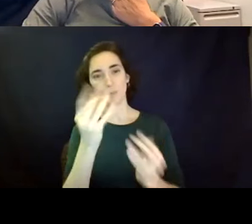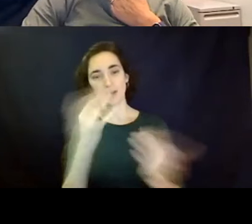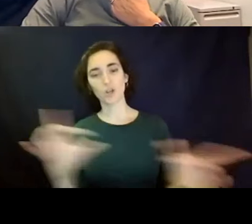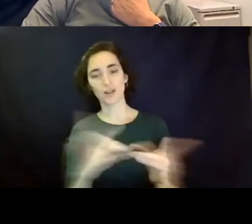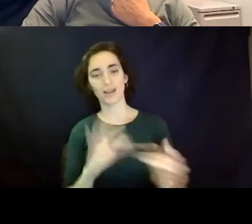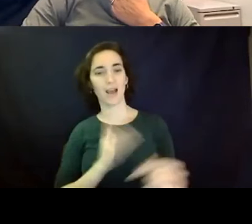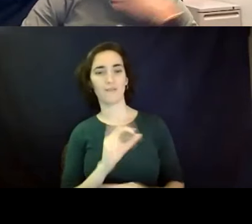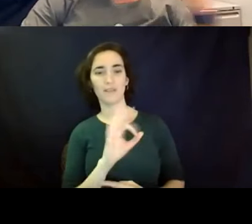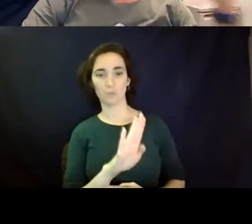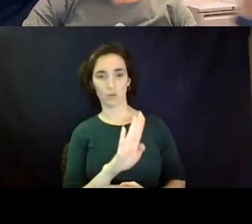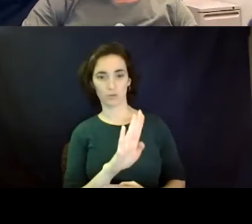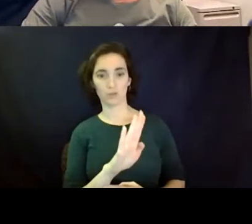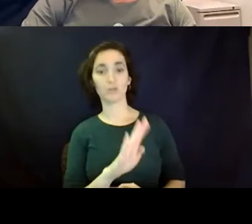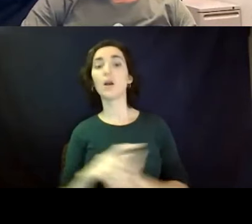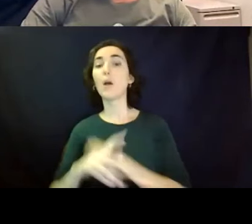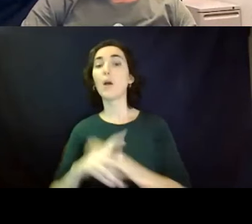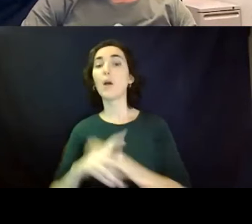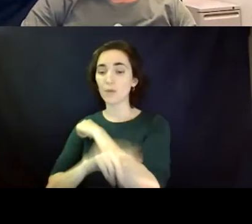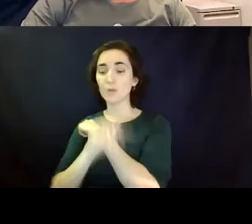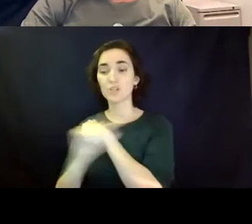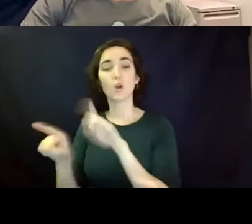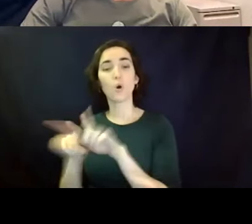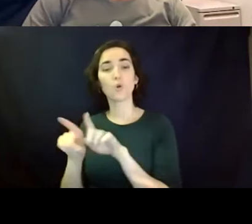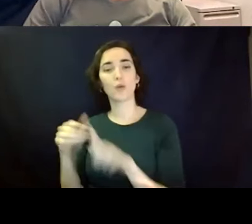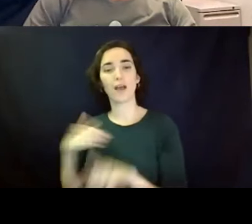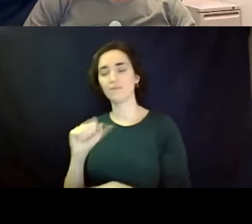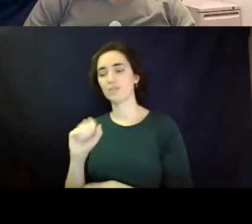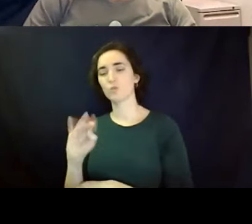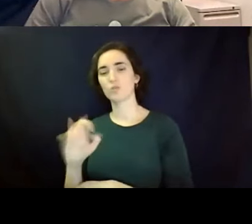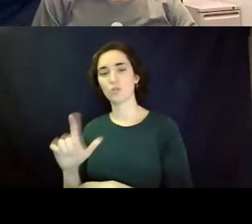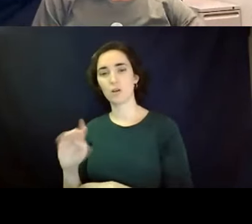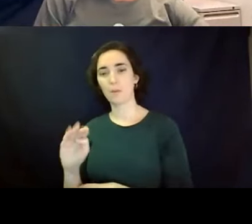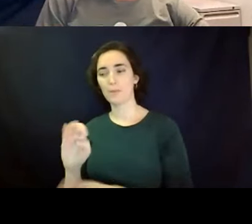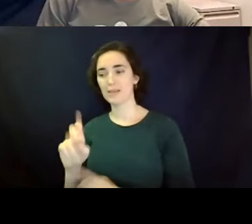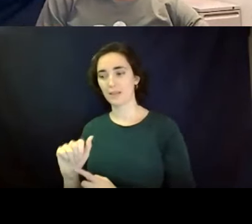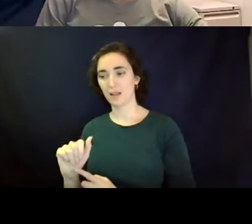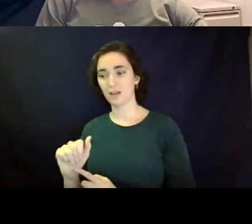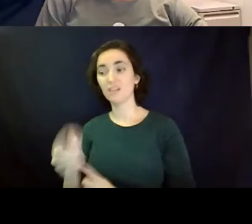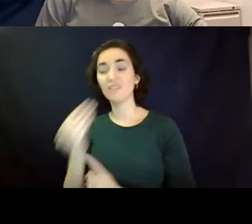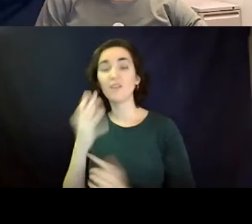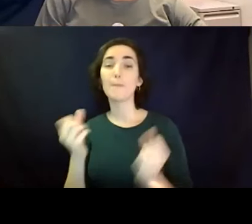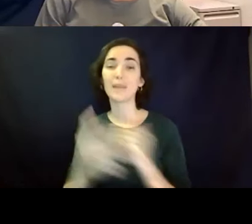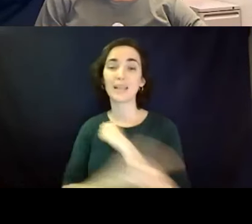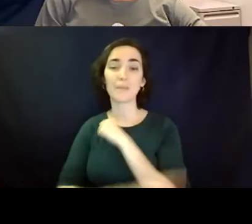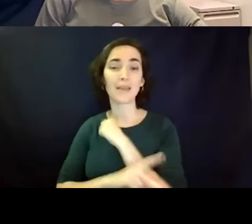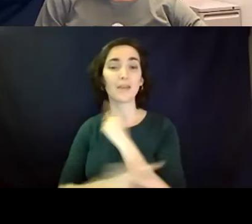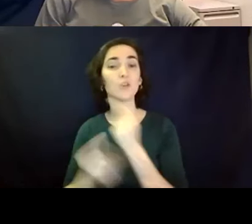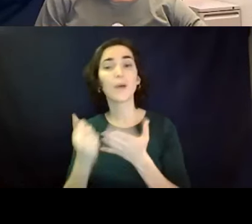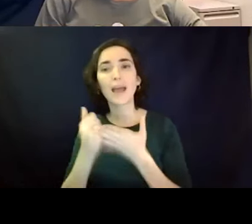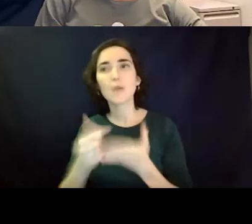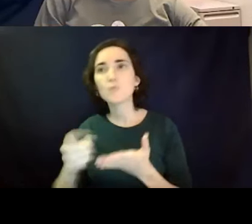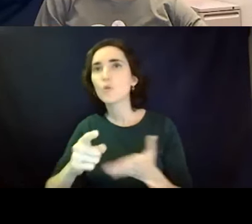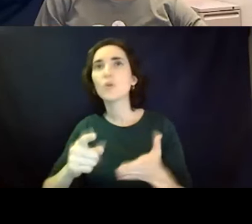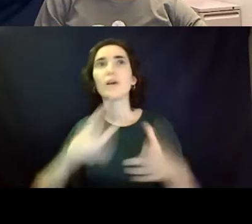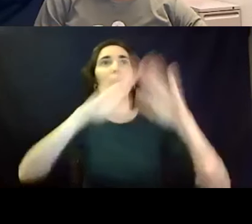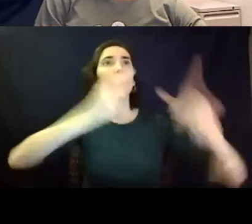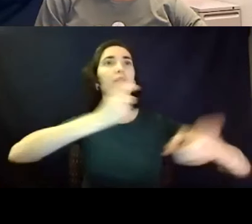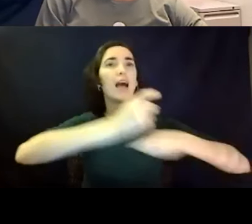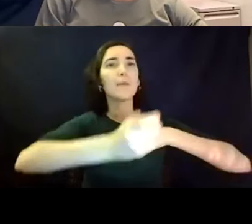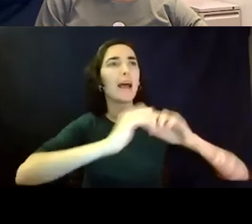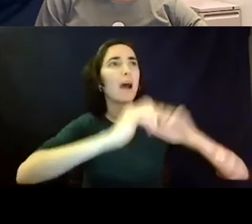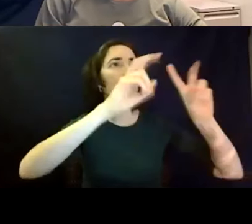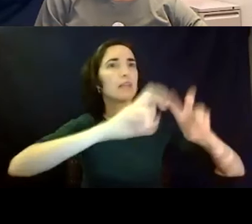page. Parishes also have social media. A lot of parishes will sometimes help you do damage assessments. So we